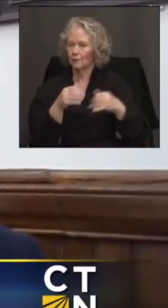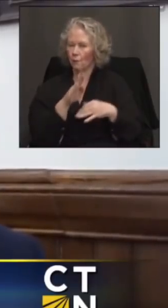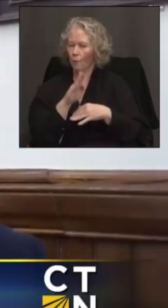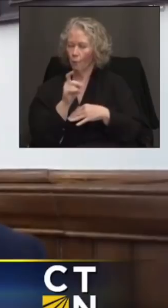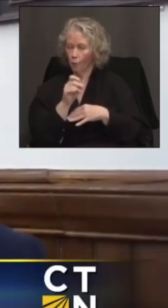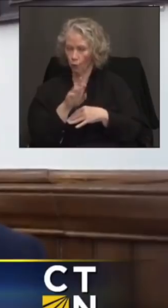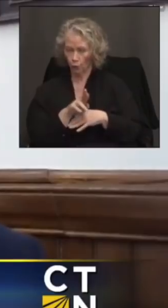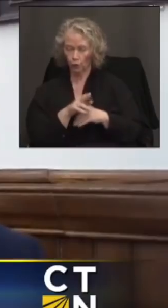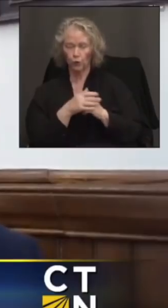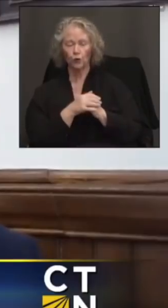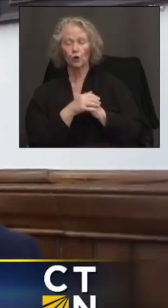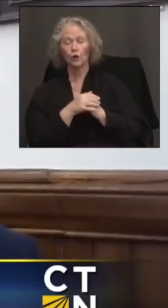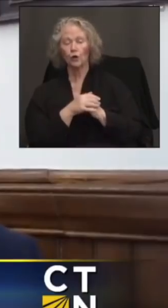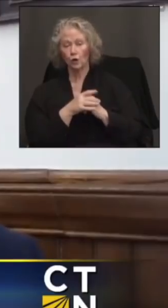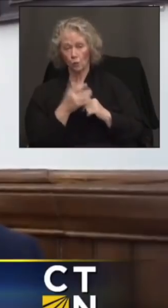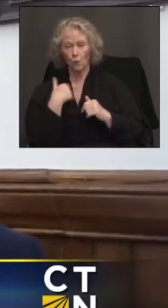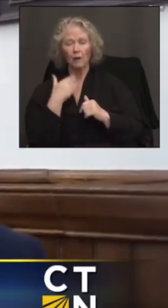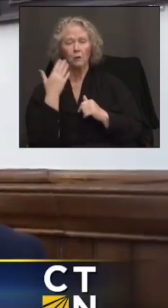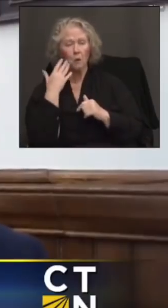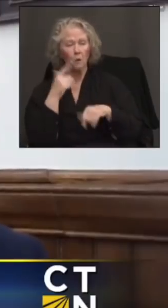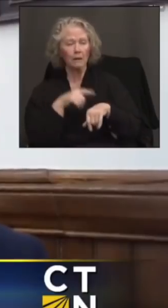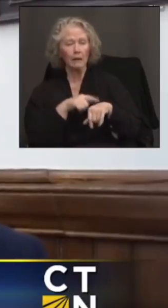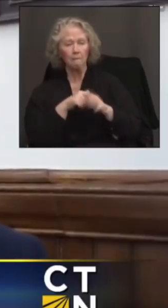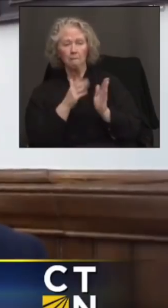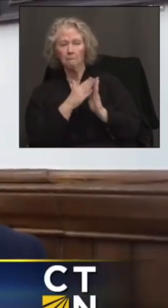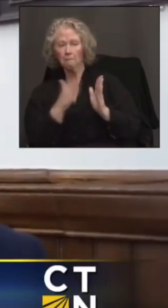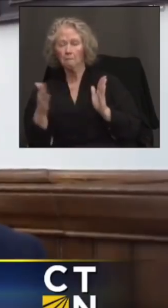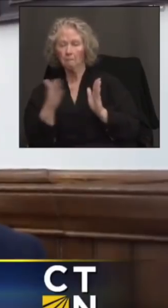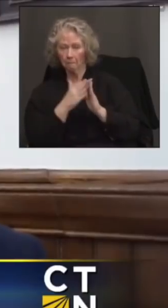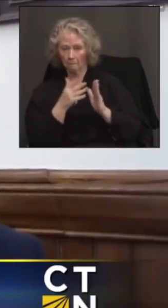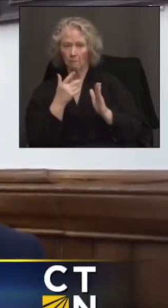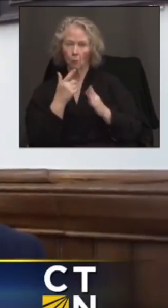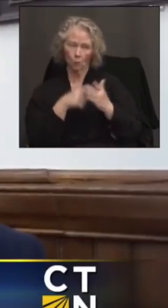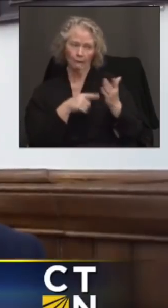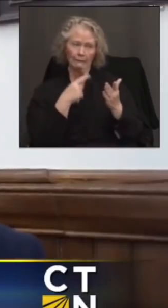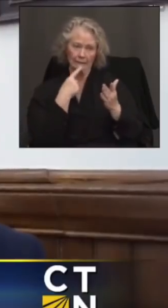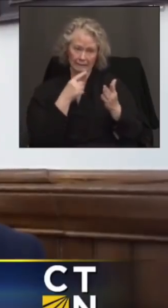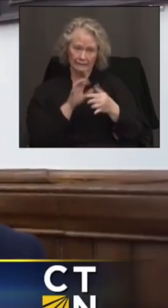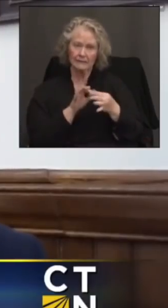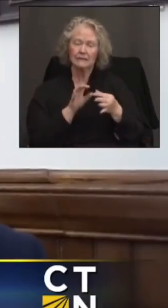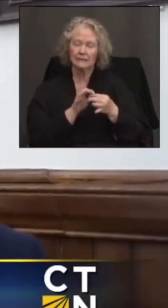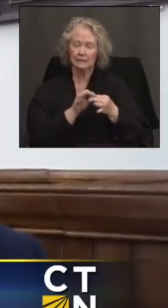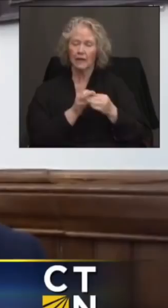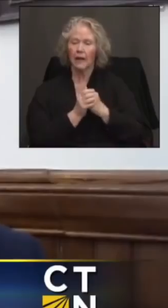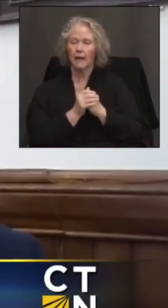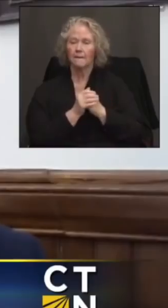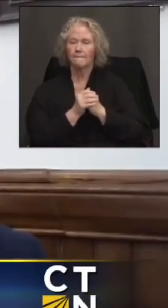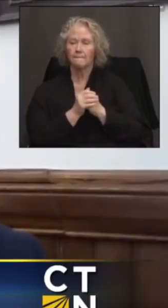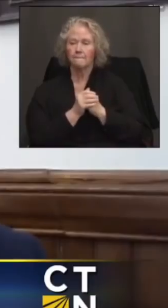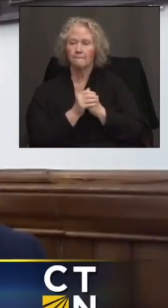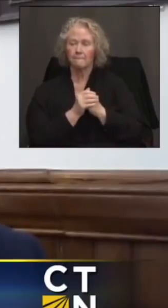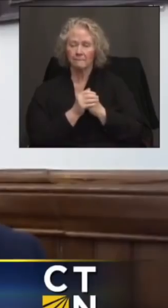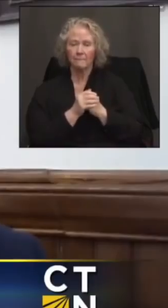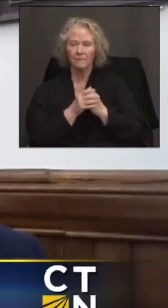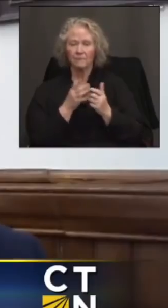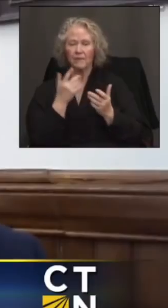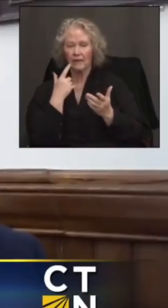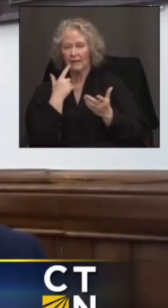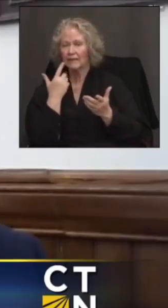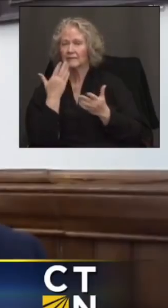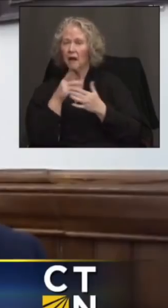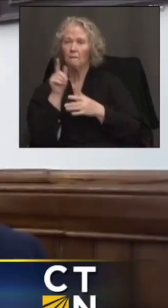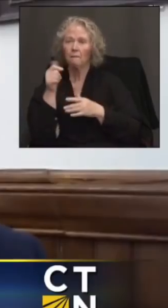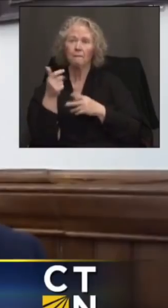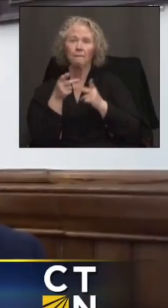length of time that they've been asking for, similar to what they've stated at facilities which they've utilized convention centers in